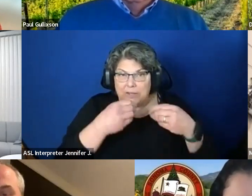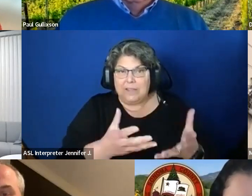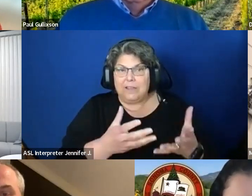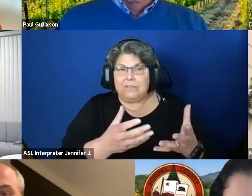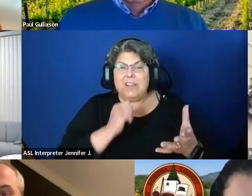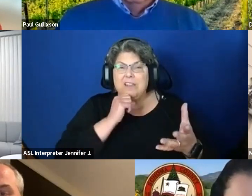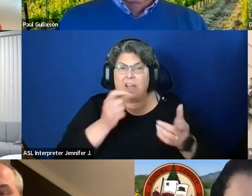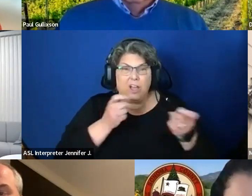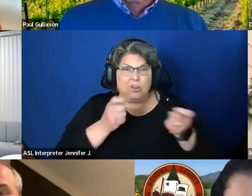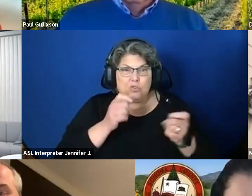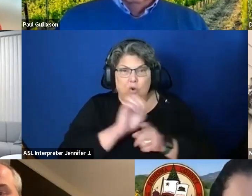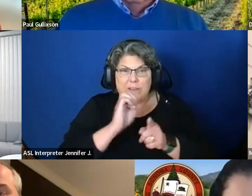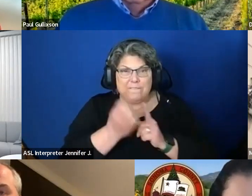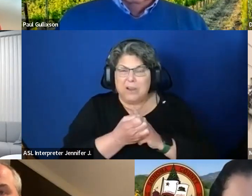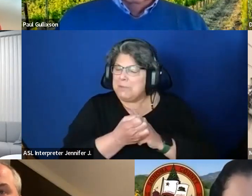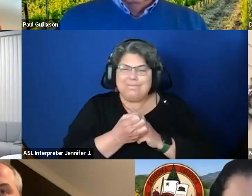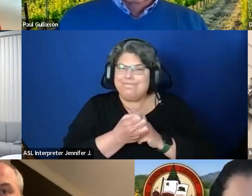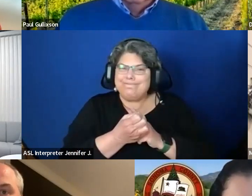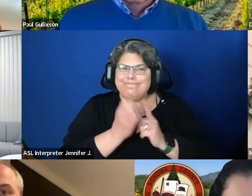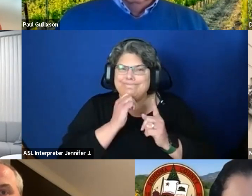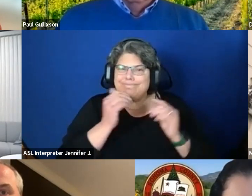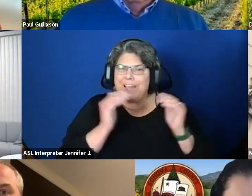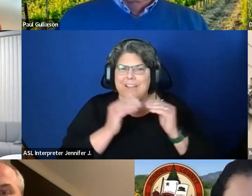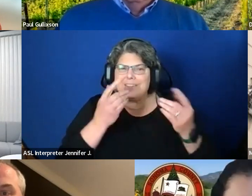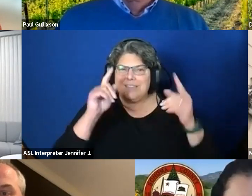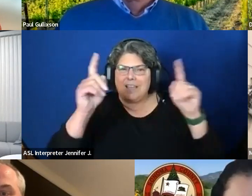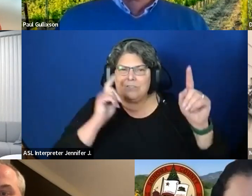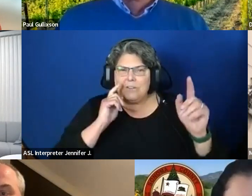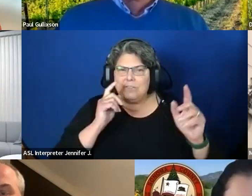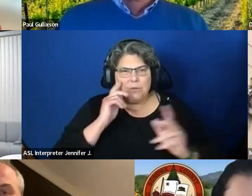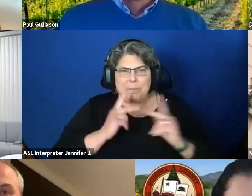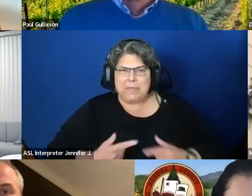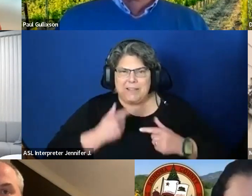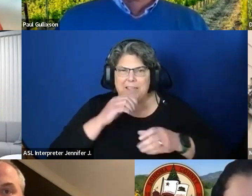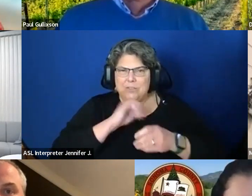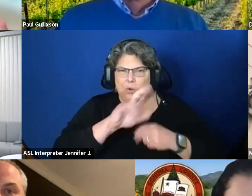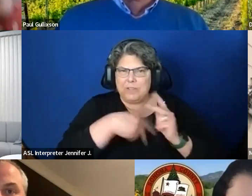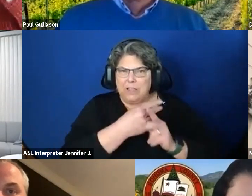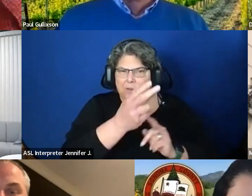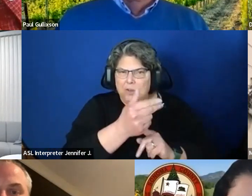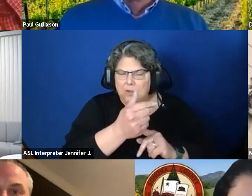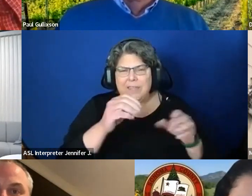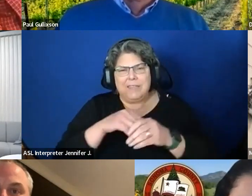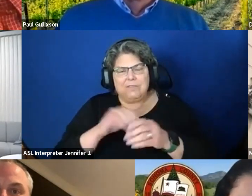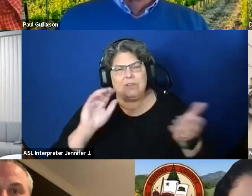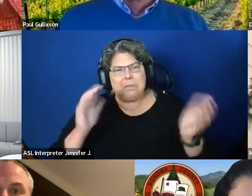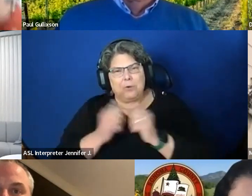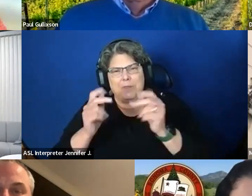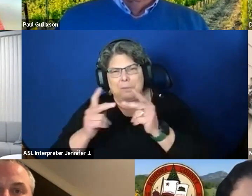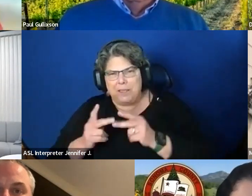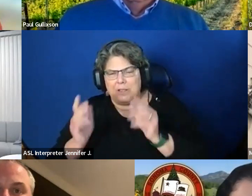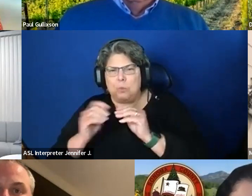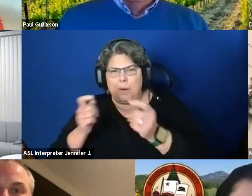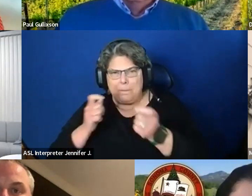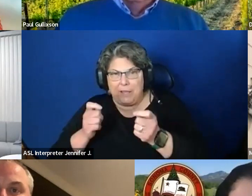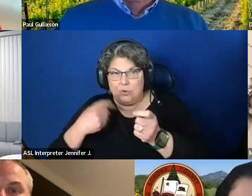uncontrolled environment is not as successful for the people that live there than it is in something that's more managed, where we can be